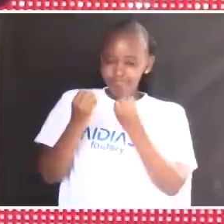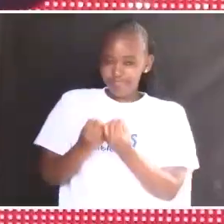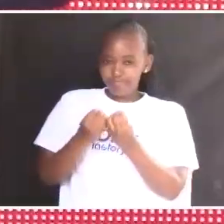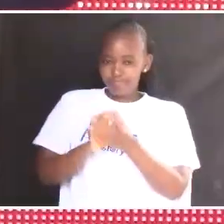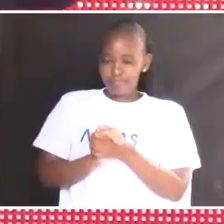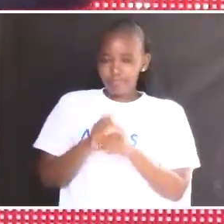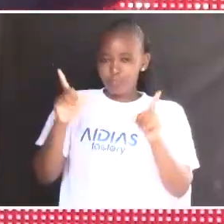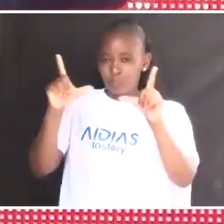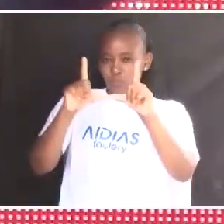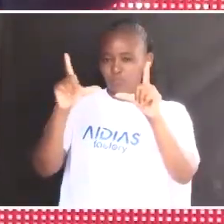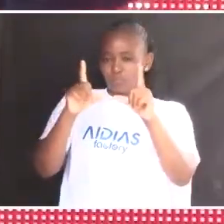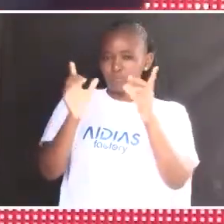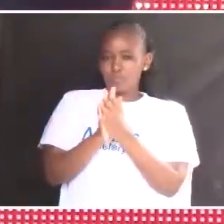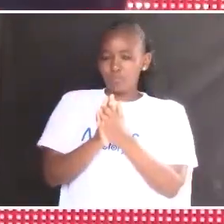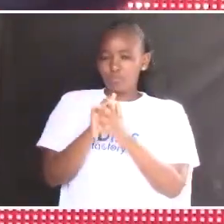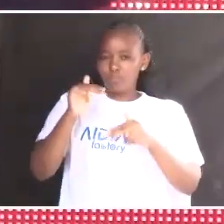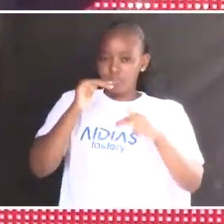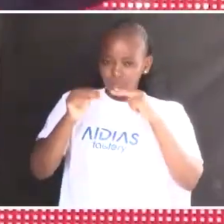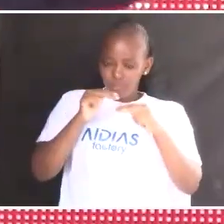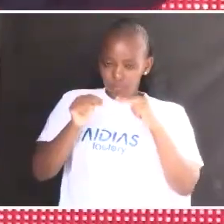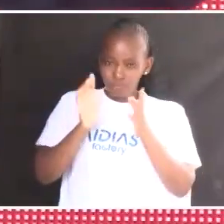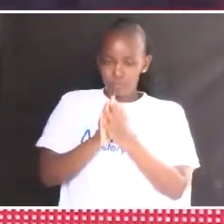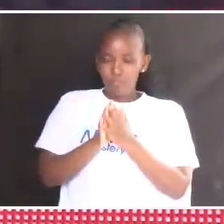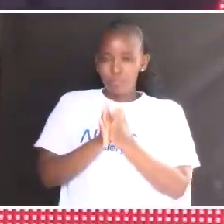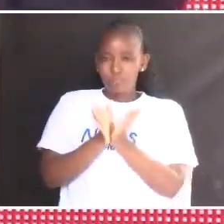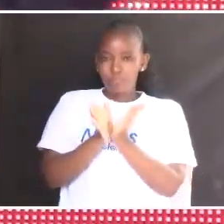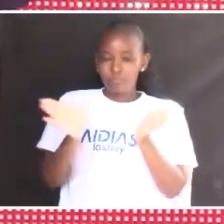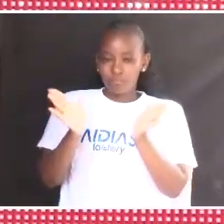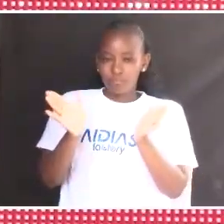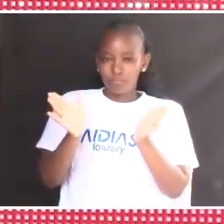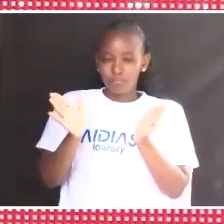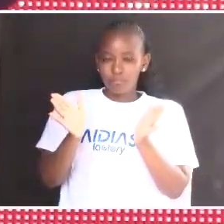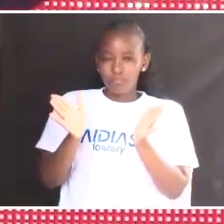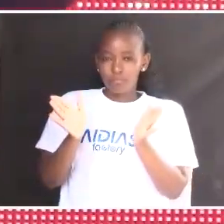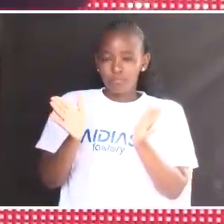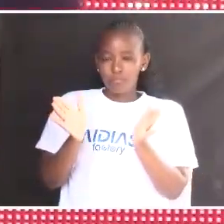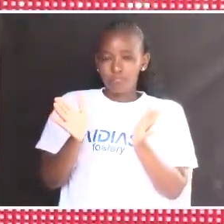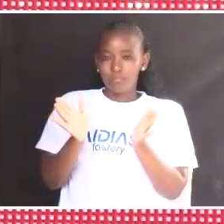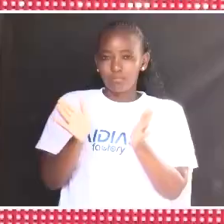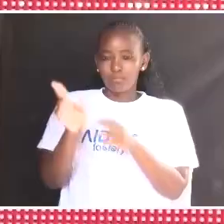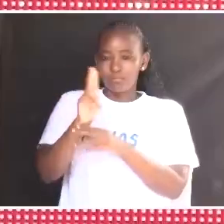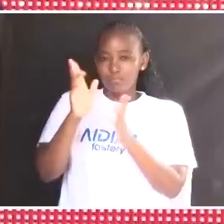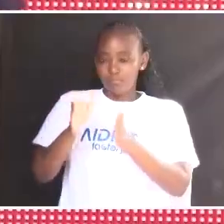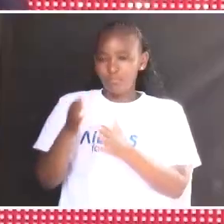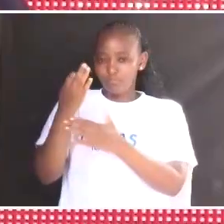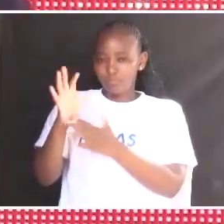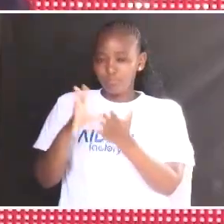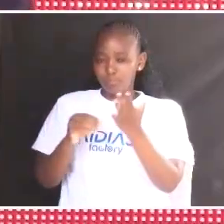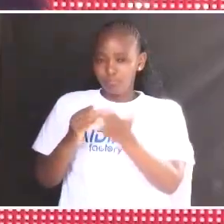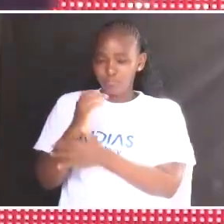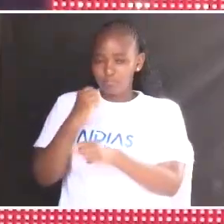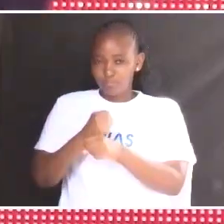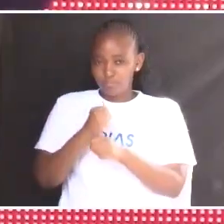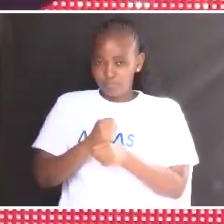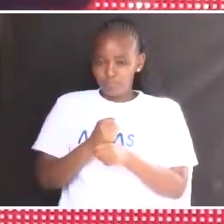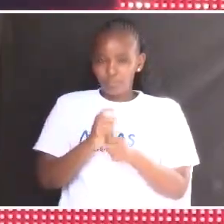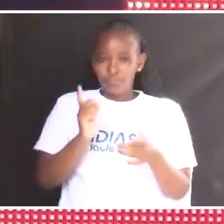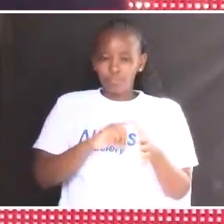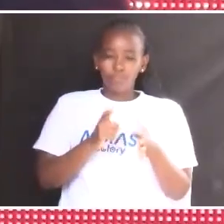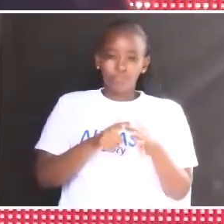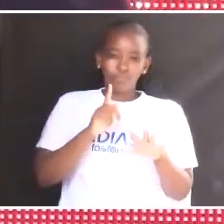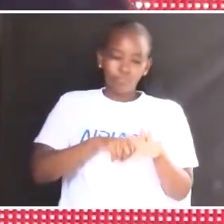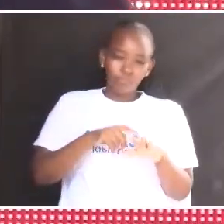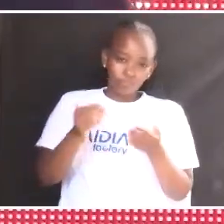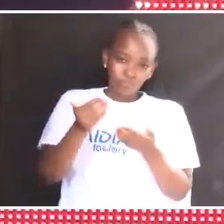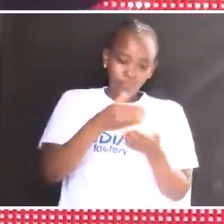ina license these hotels, these broadcasters, these users of copyright works. Alafu wakicollect